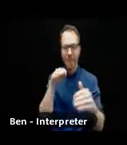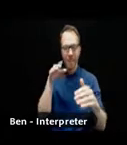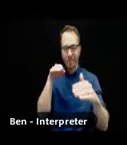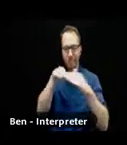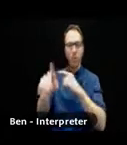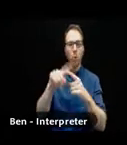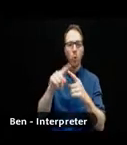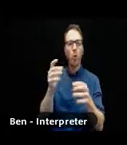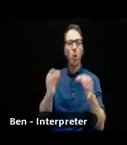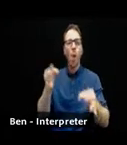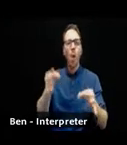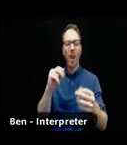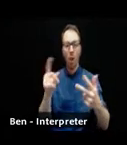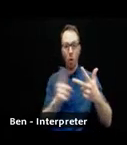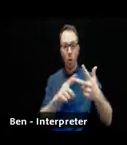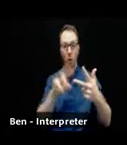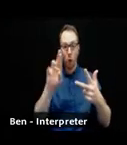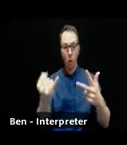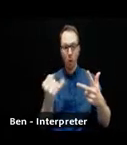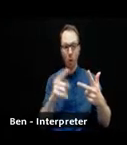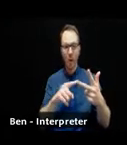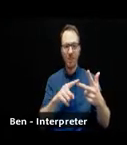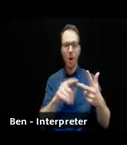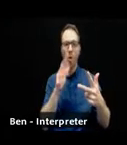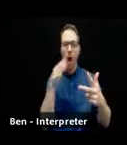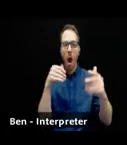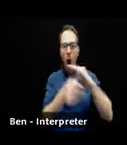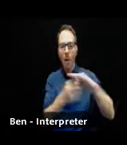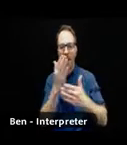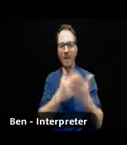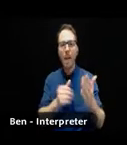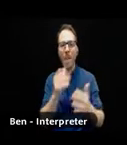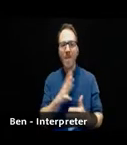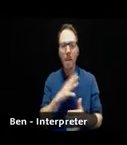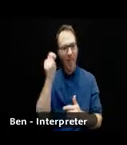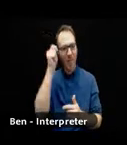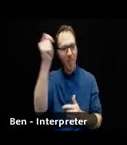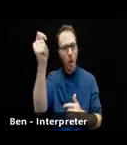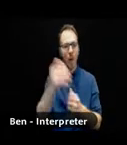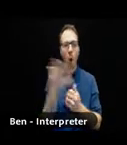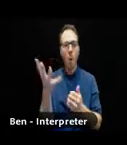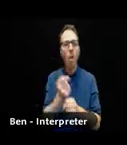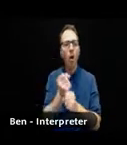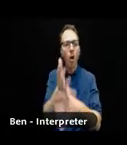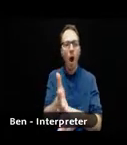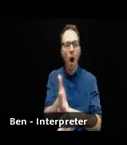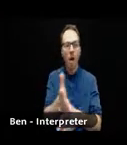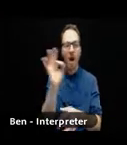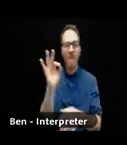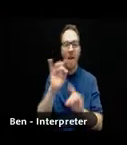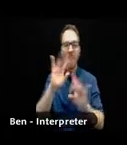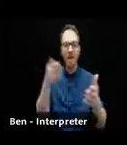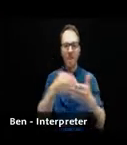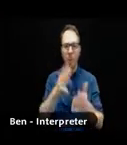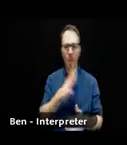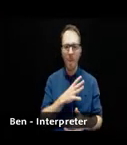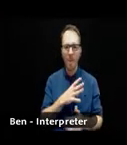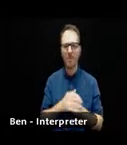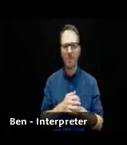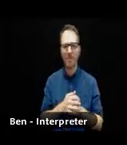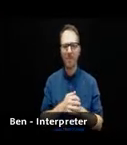And then third, that restorative justice undermines certain feminist theories on what are the causes of violence against women. And so